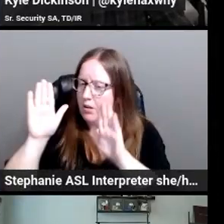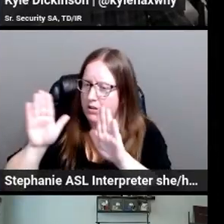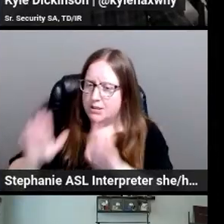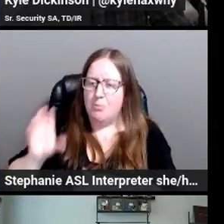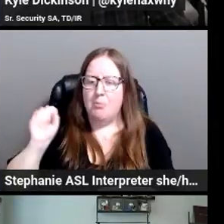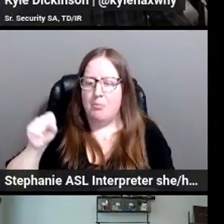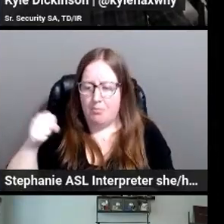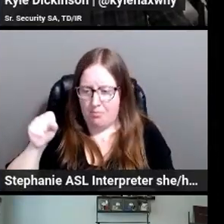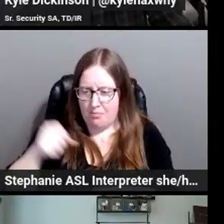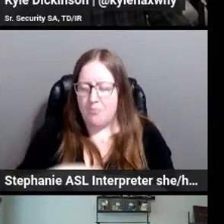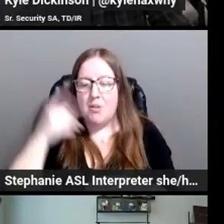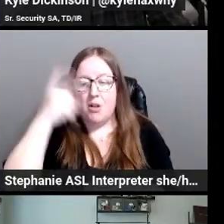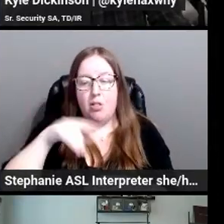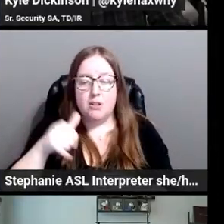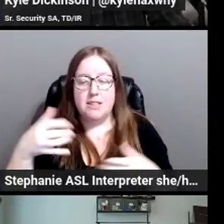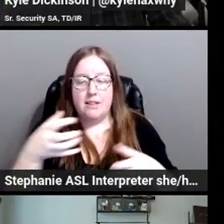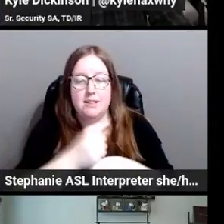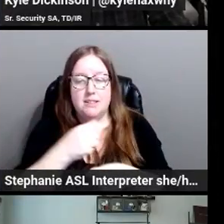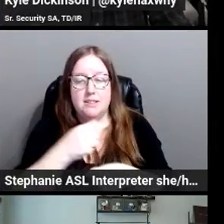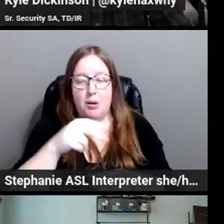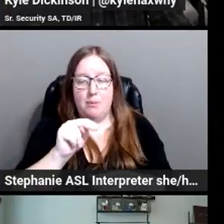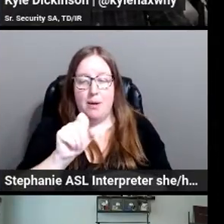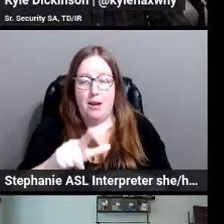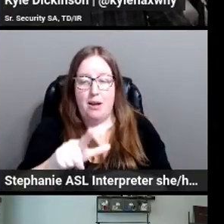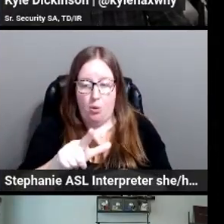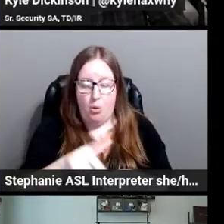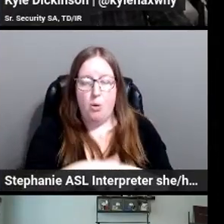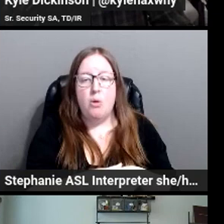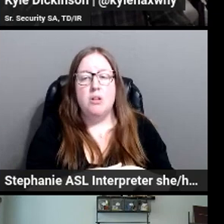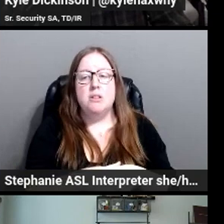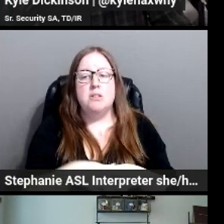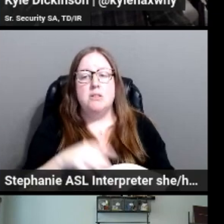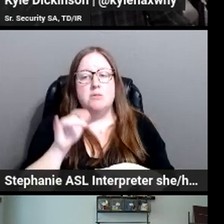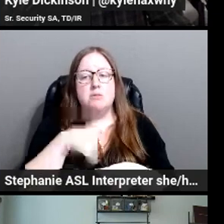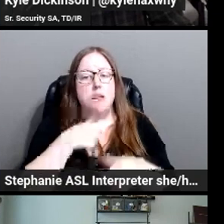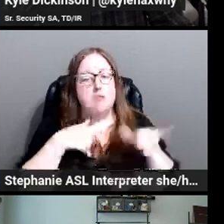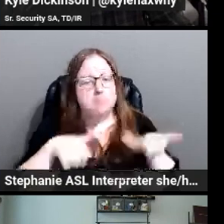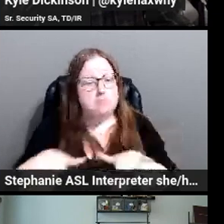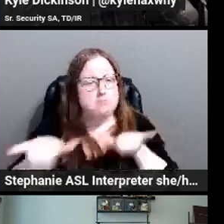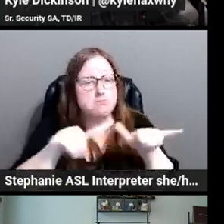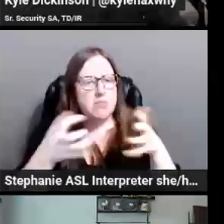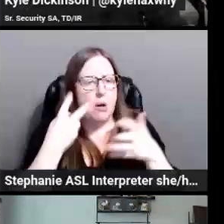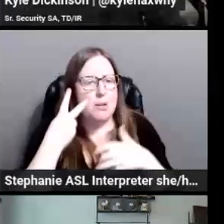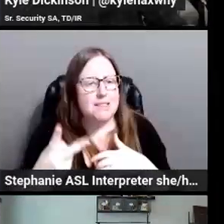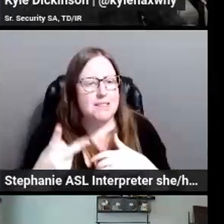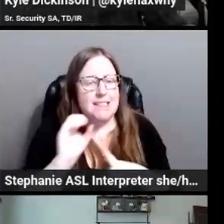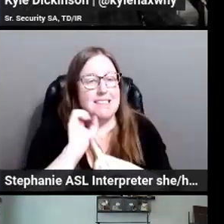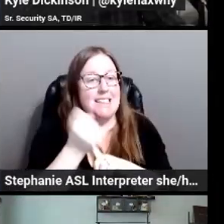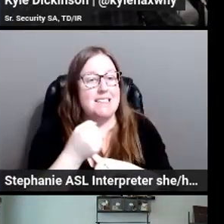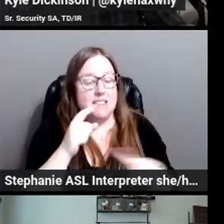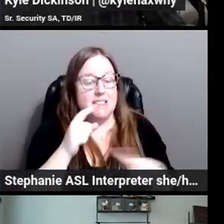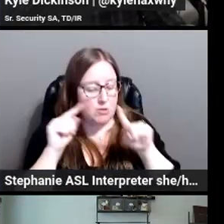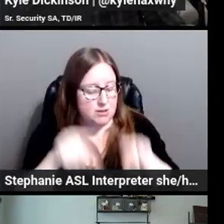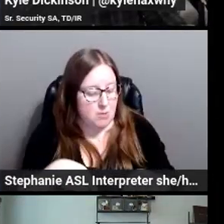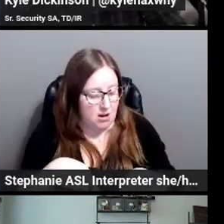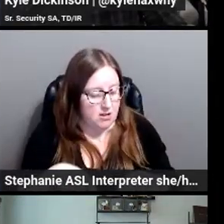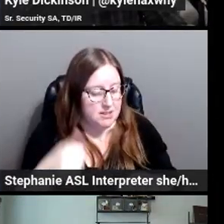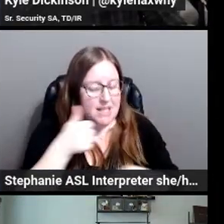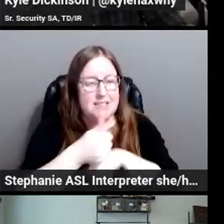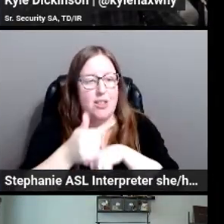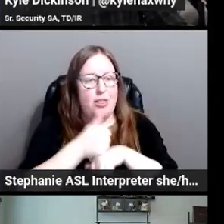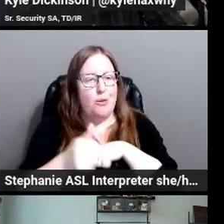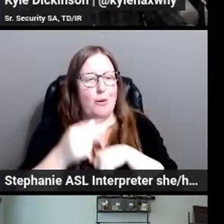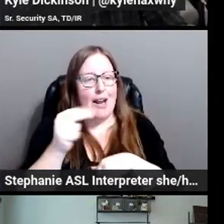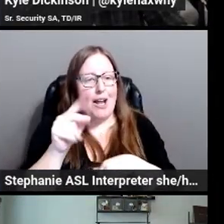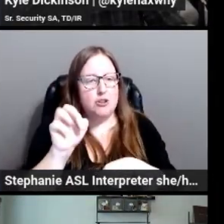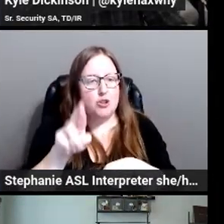like those summary panels are things that I would commonly want to look for as an incident responder, or at least a threat hunter, to